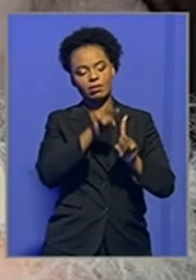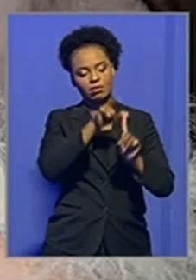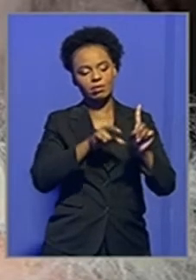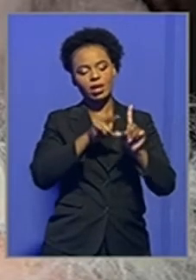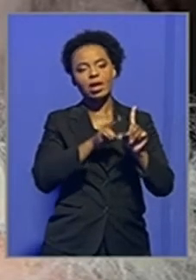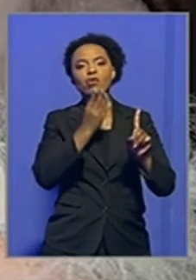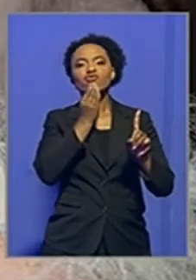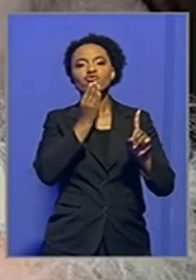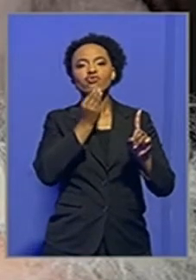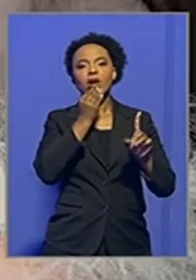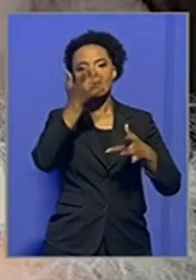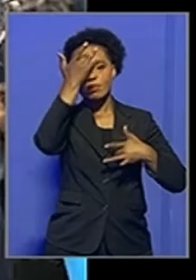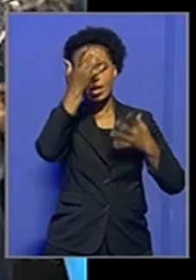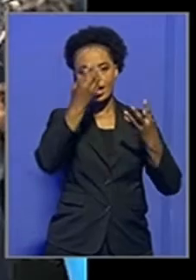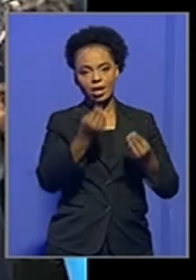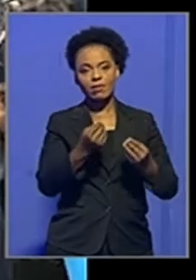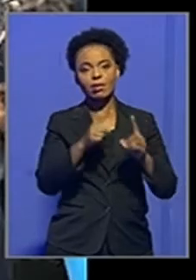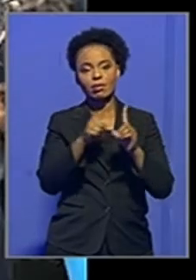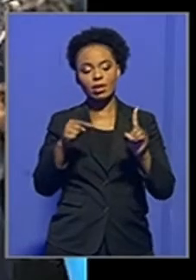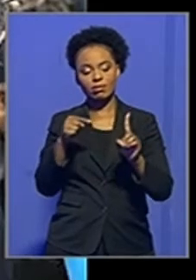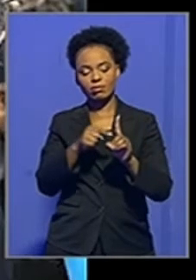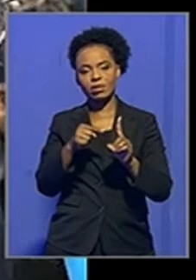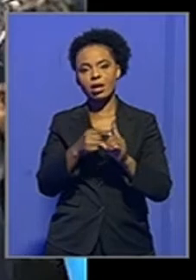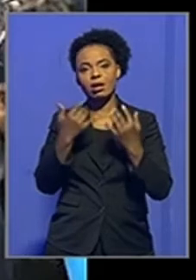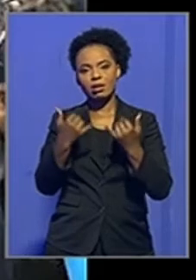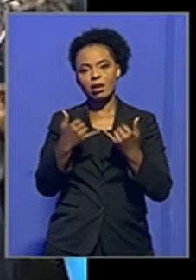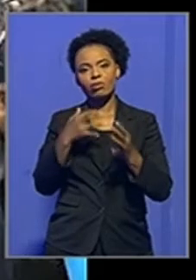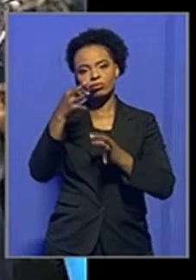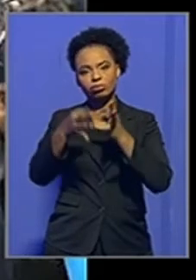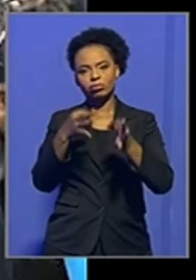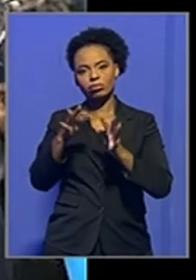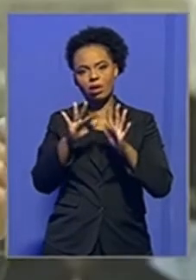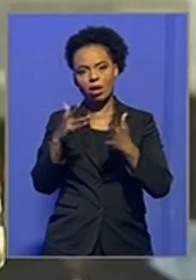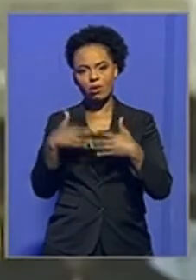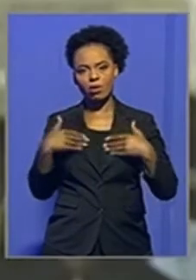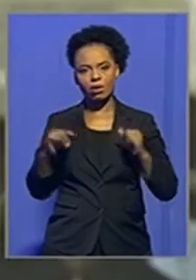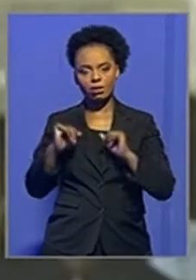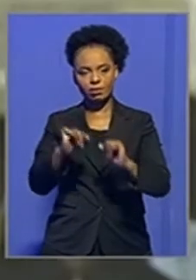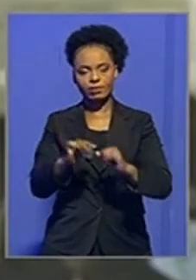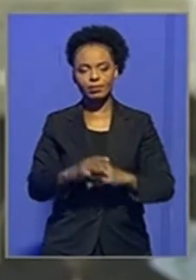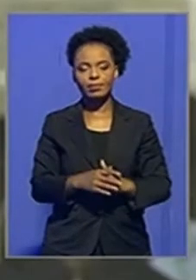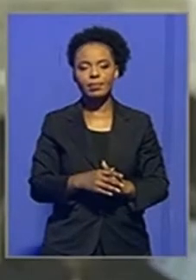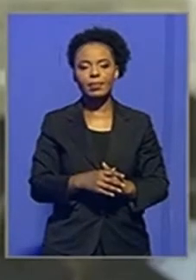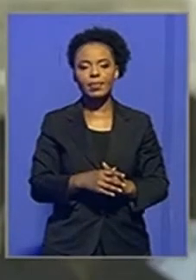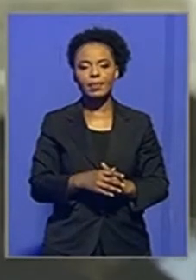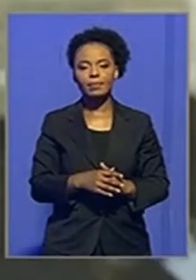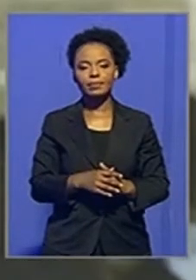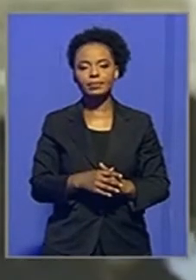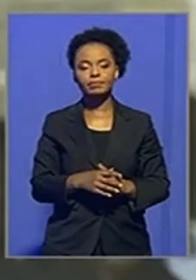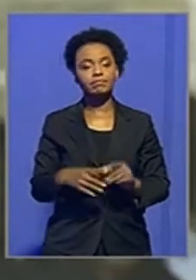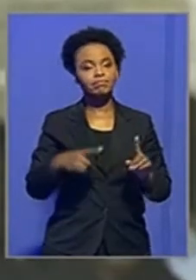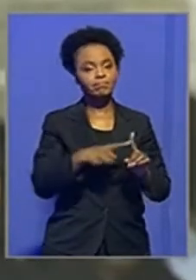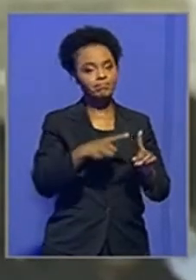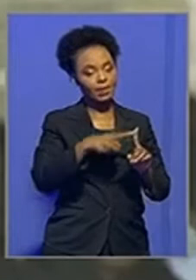la kgwedi Buthelezi o tšwetše pele ka go tsebiša kgatelopele ya seemo sa lephelo la gagwe. His Majesty entered